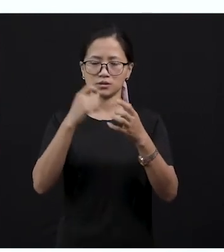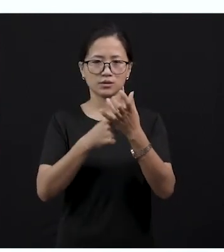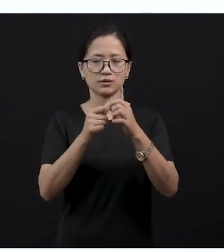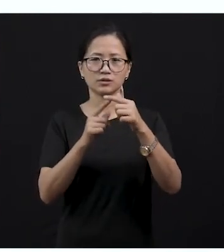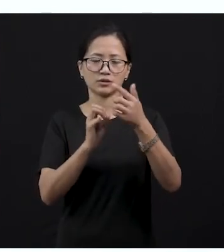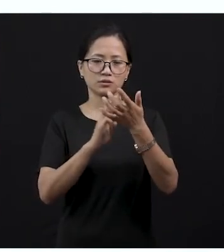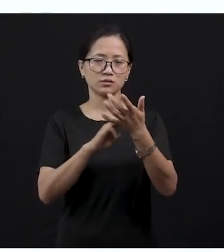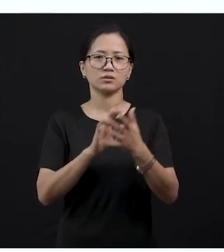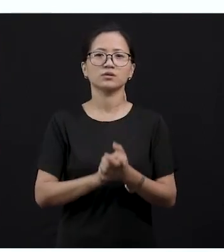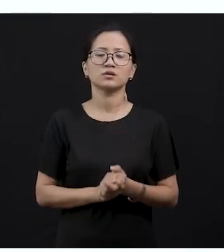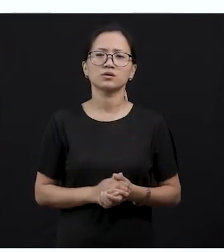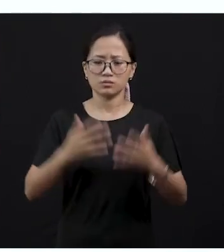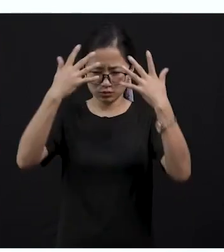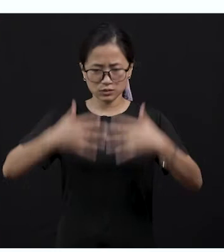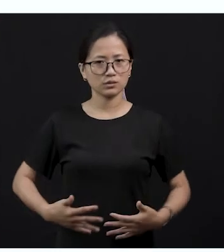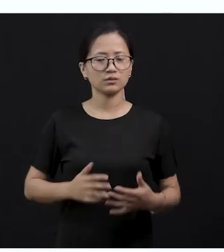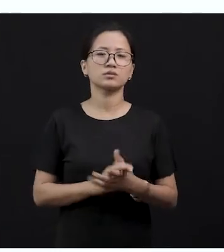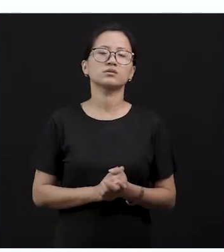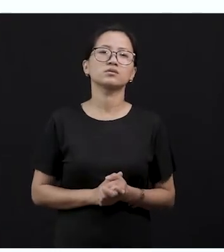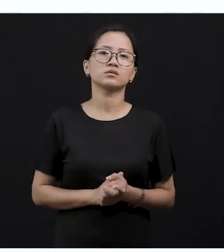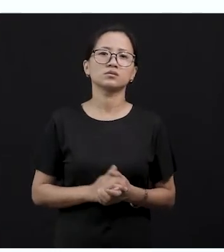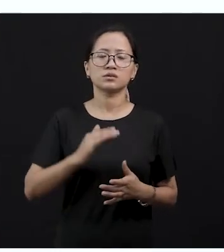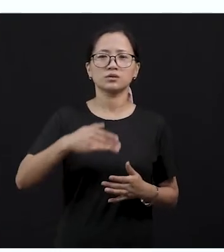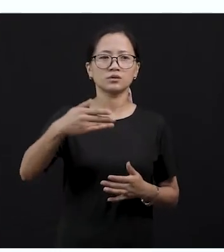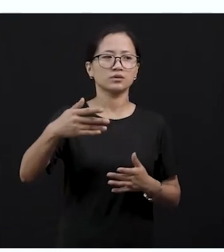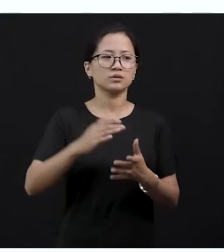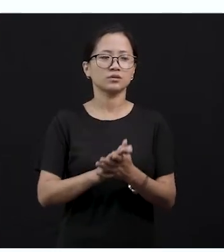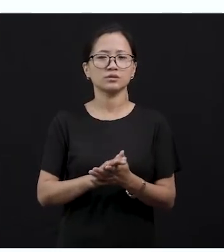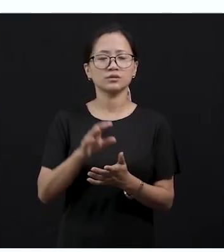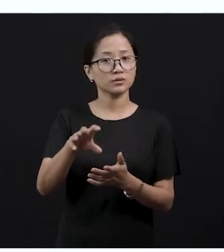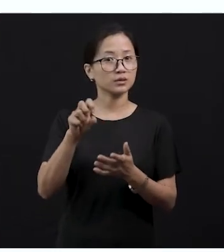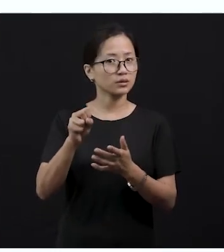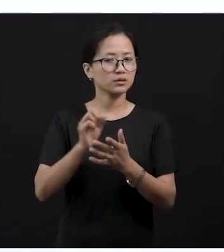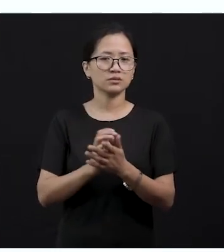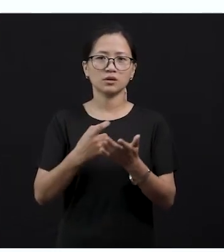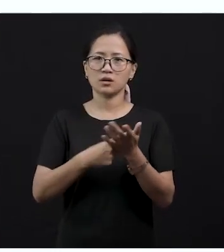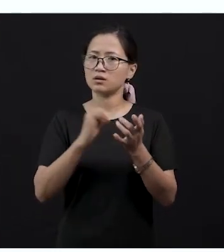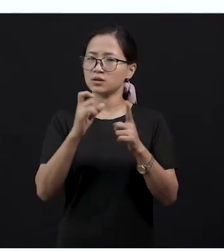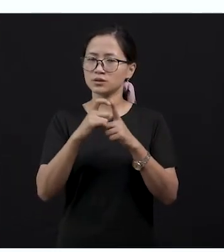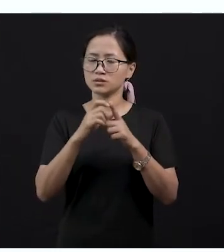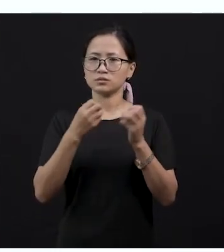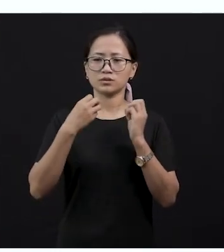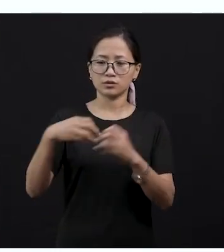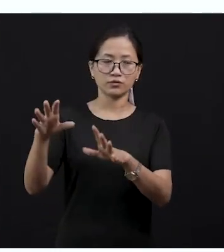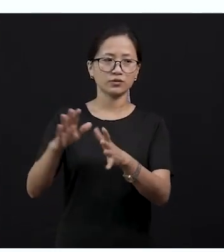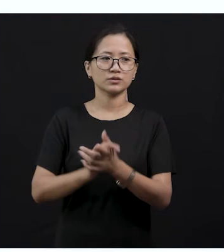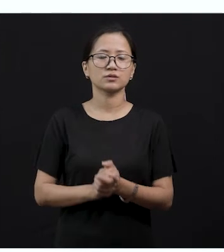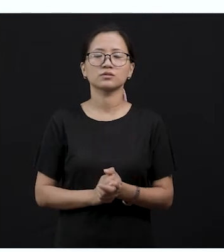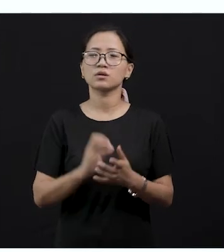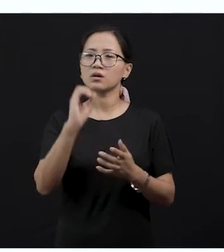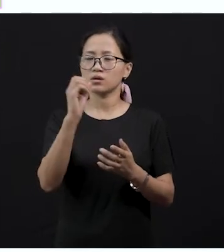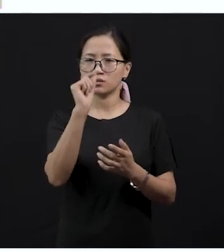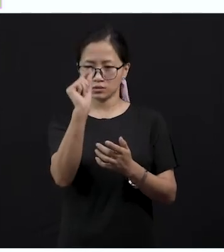So human beings, we excrete. So excretion is the process of getting rid of waste by organisms